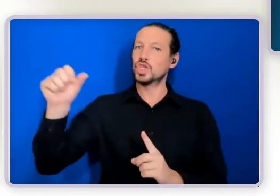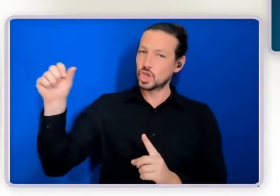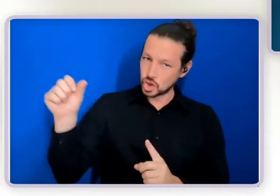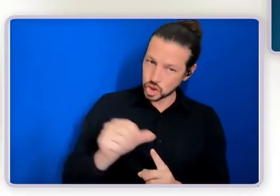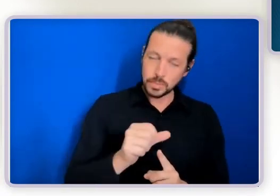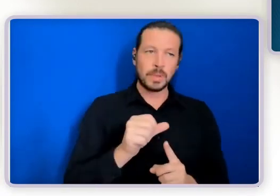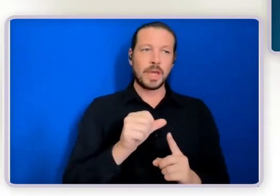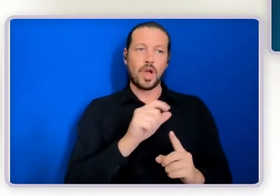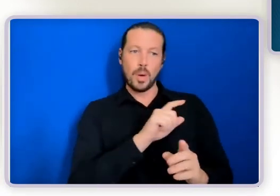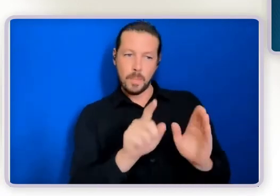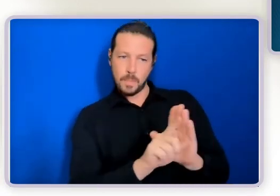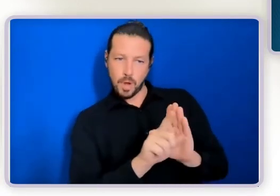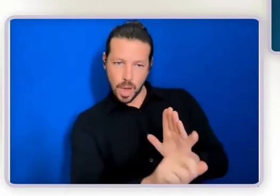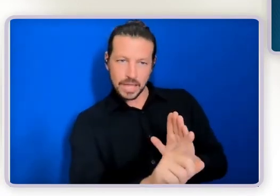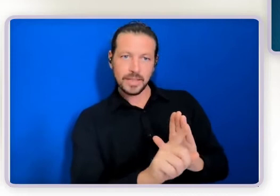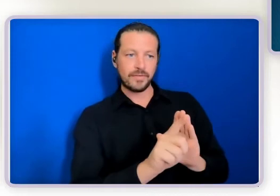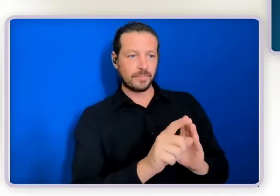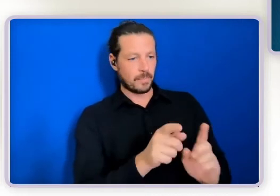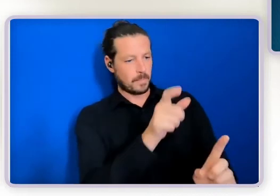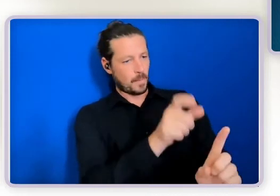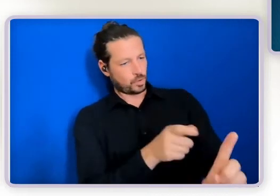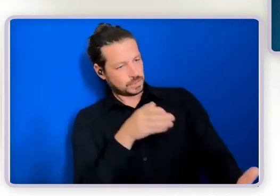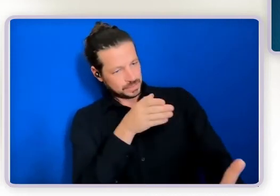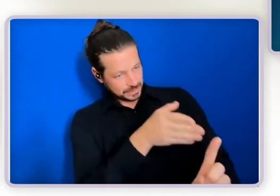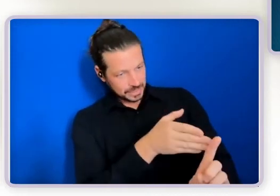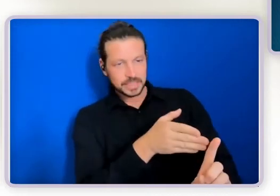and evidence-informed interventions.